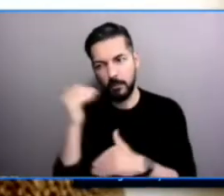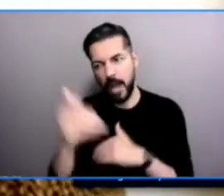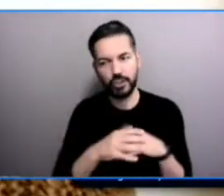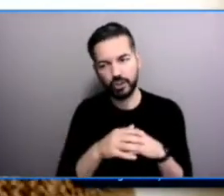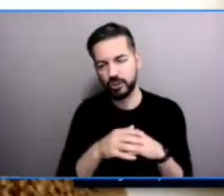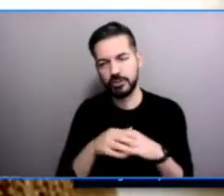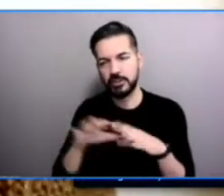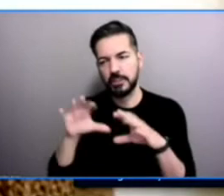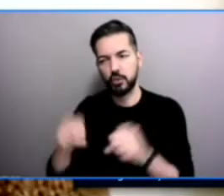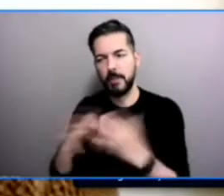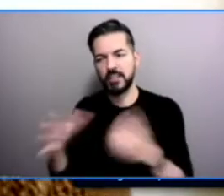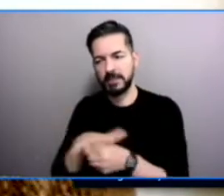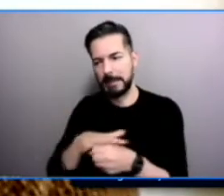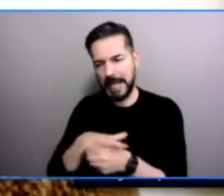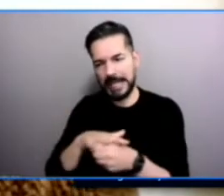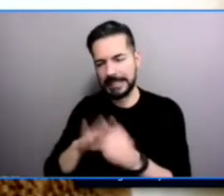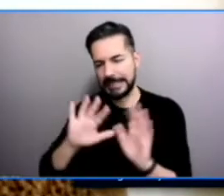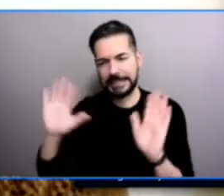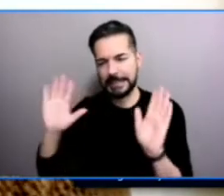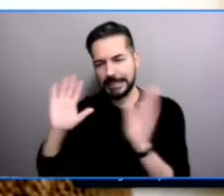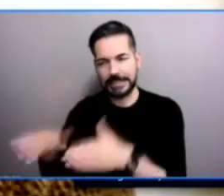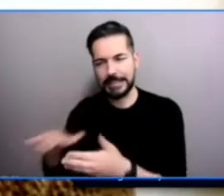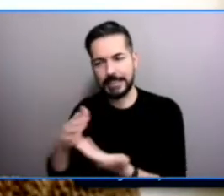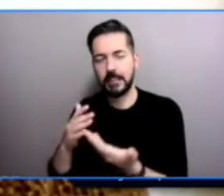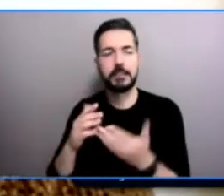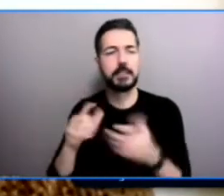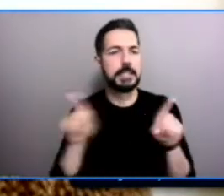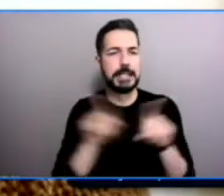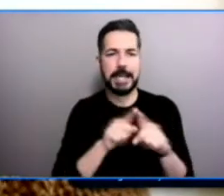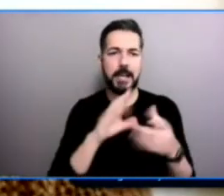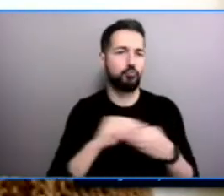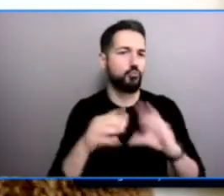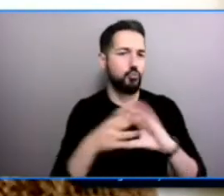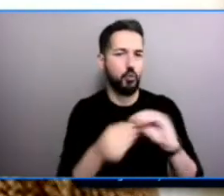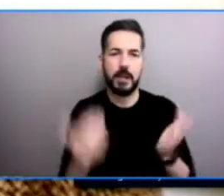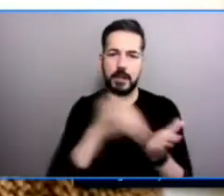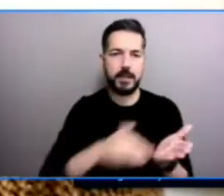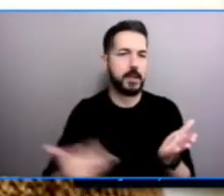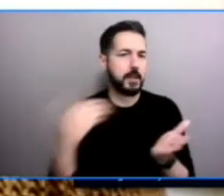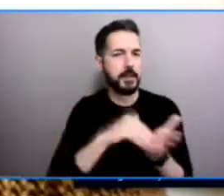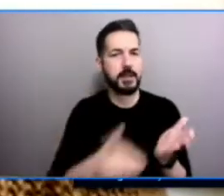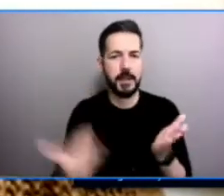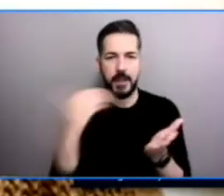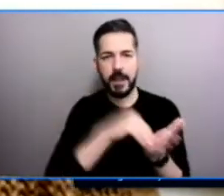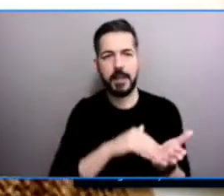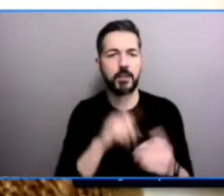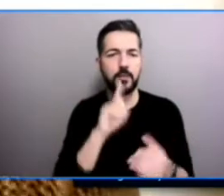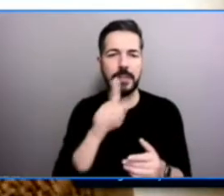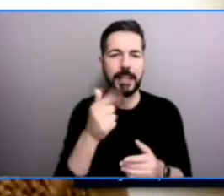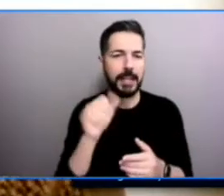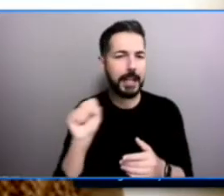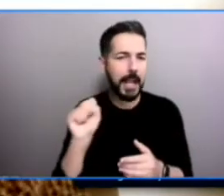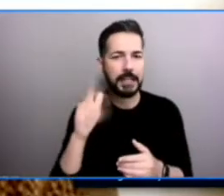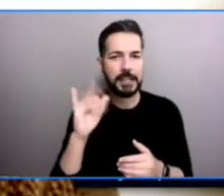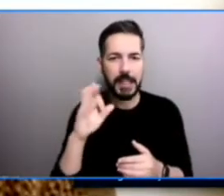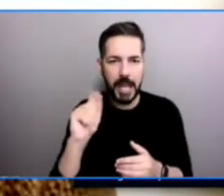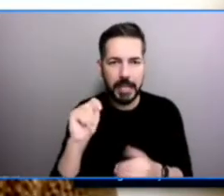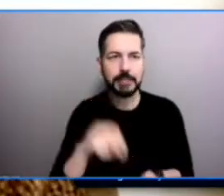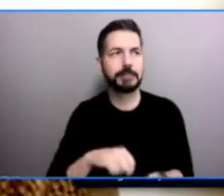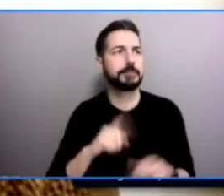around the country? And how did you adapt and innovate? Starting with Ashley again.